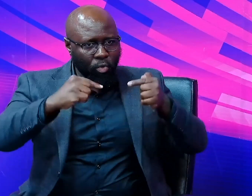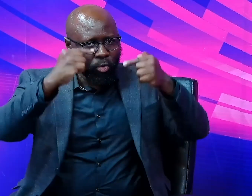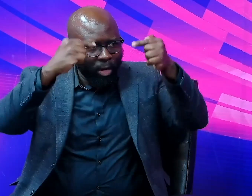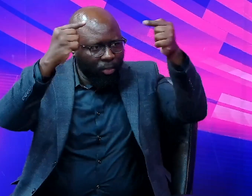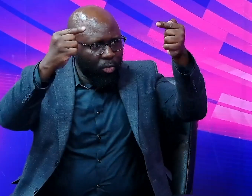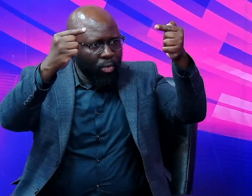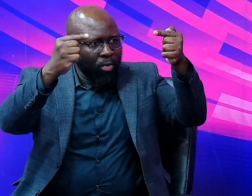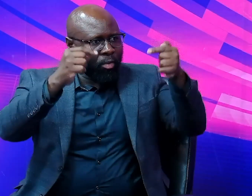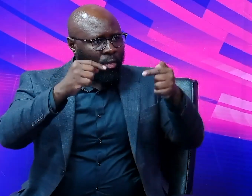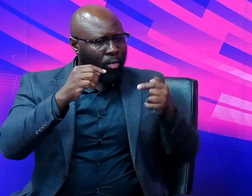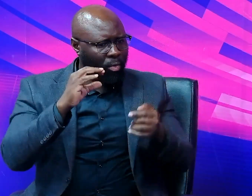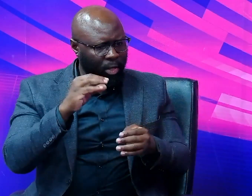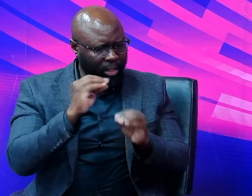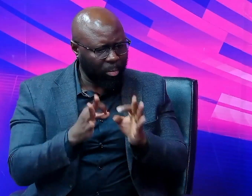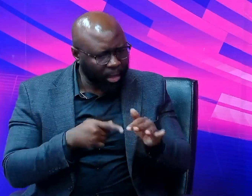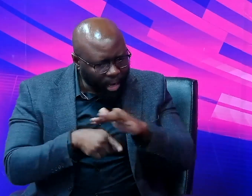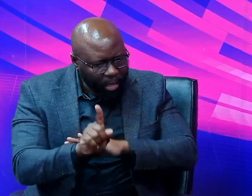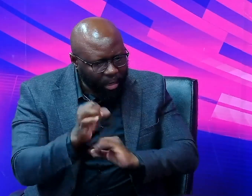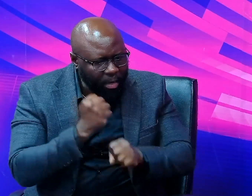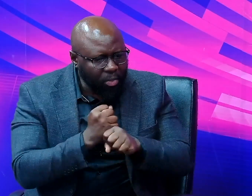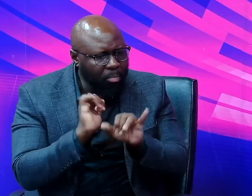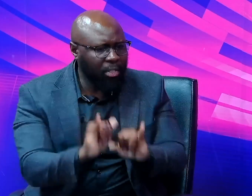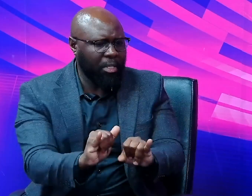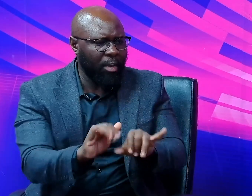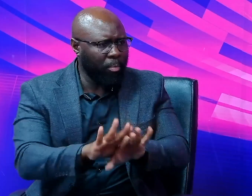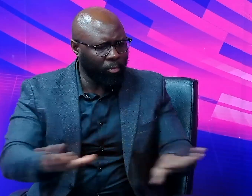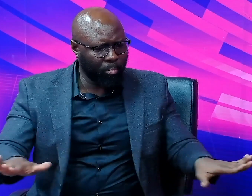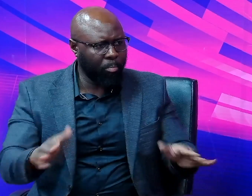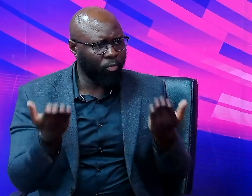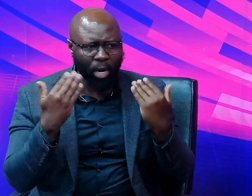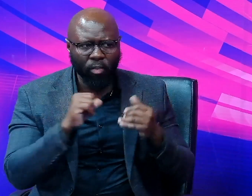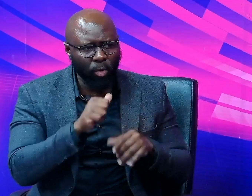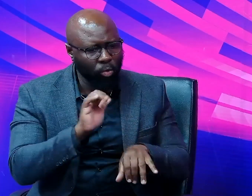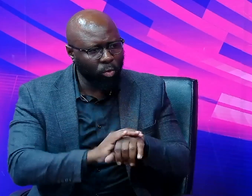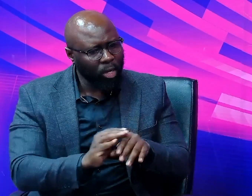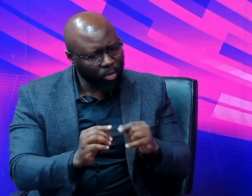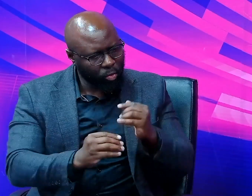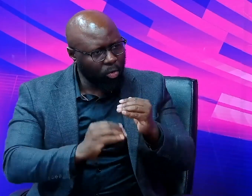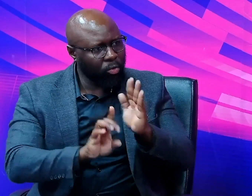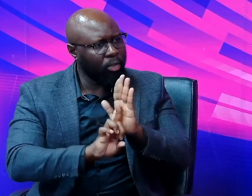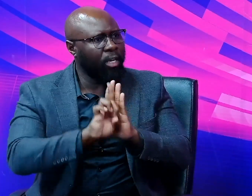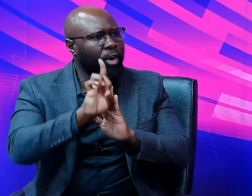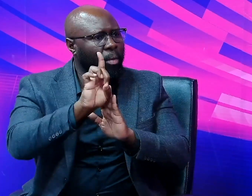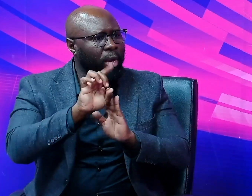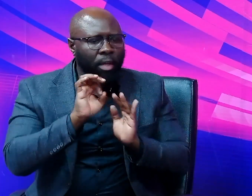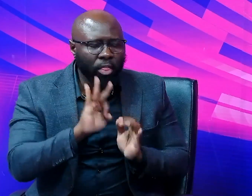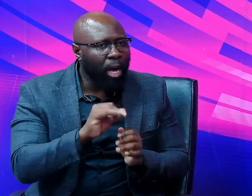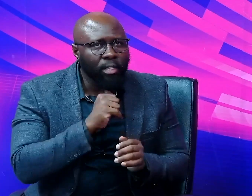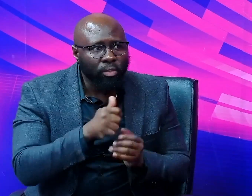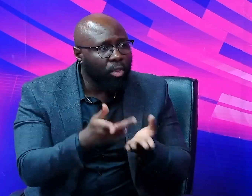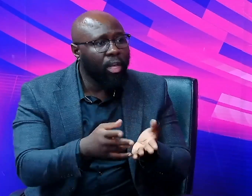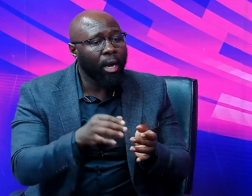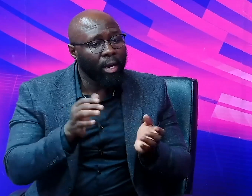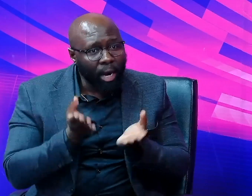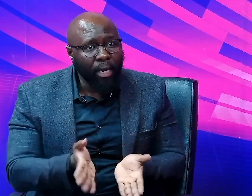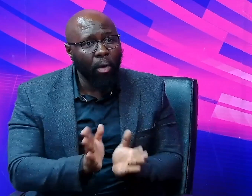a good professional progression, because we find that interpreters enters in a certain job group and they stay